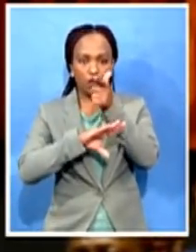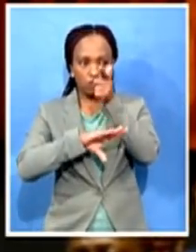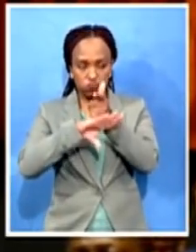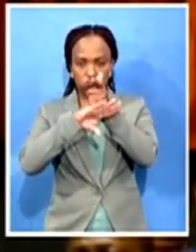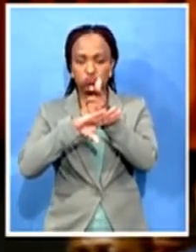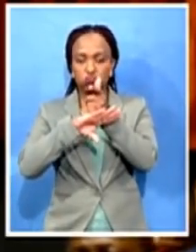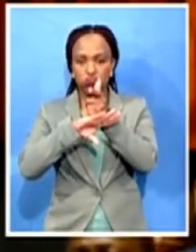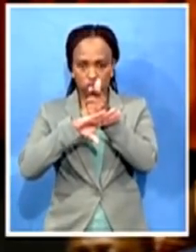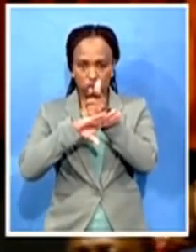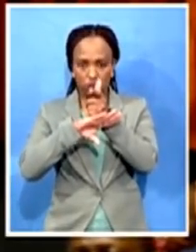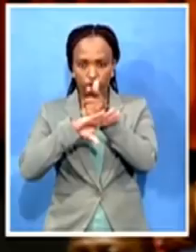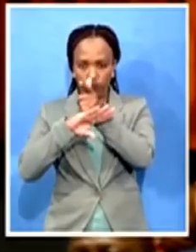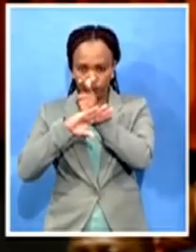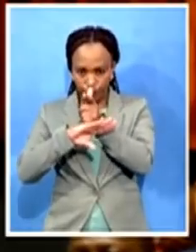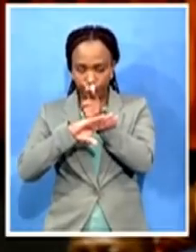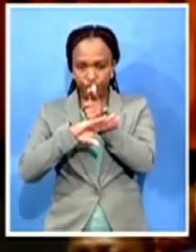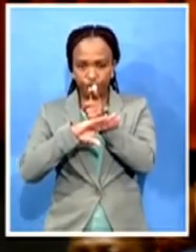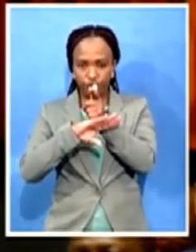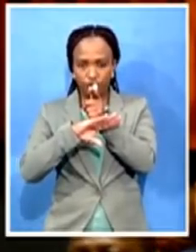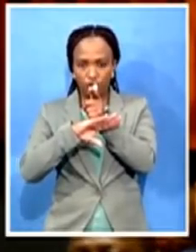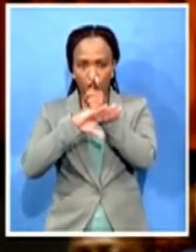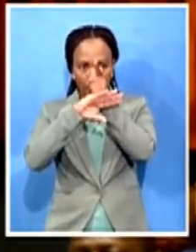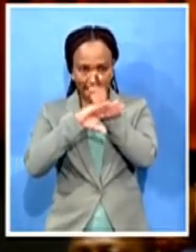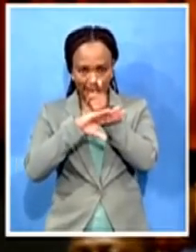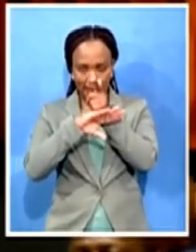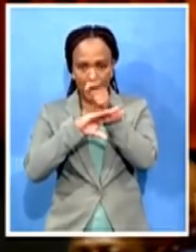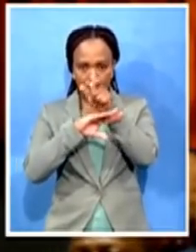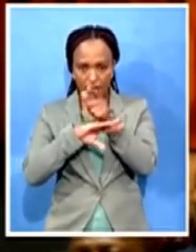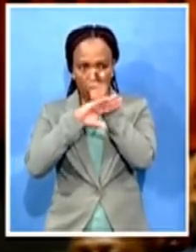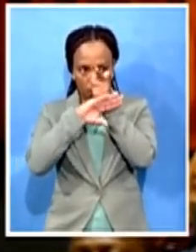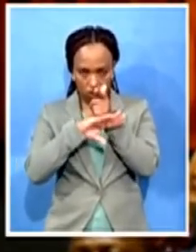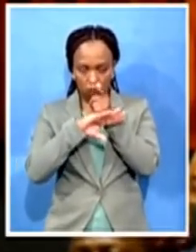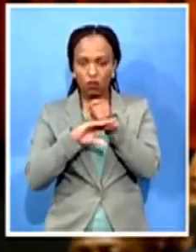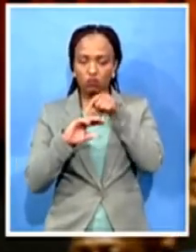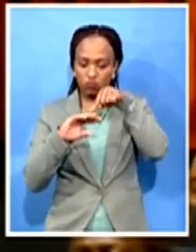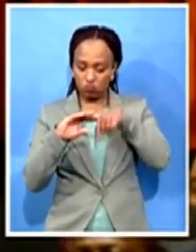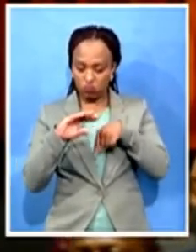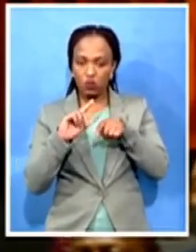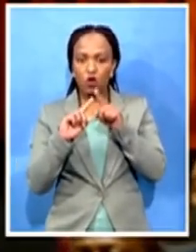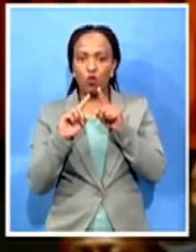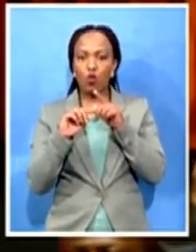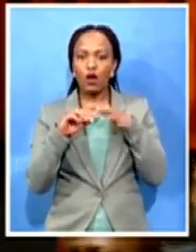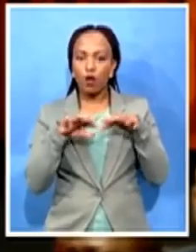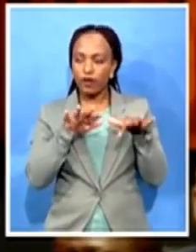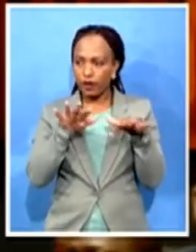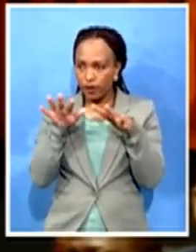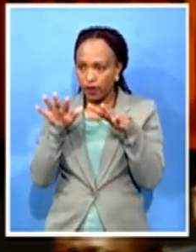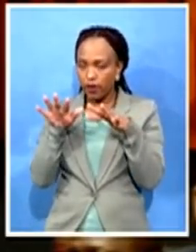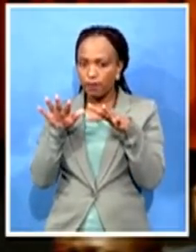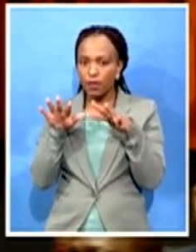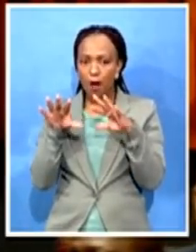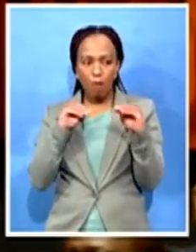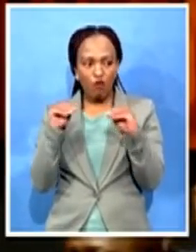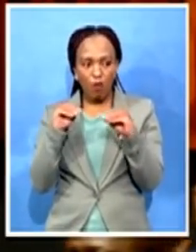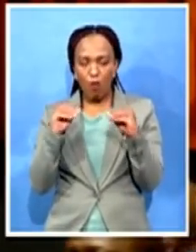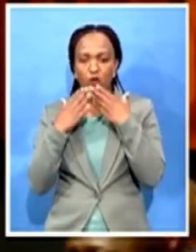standing stationary at the camera, and as long as they're all on one side as this is, I do not see any problems. If